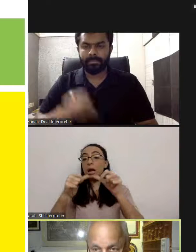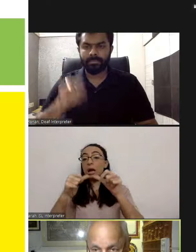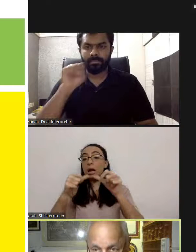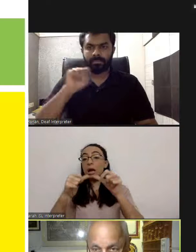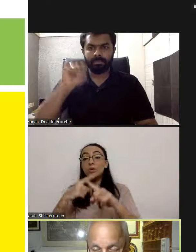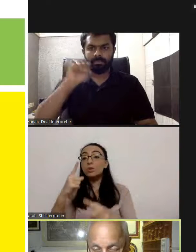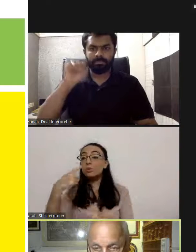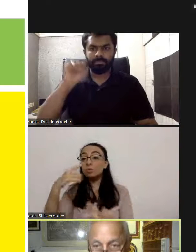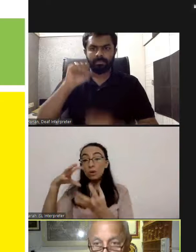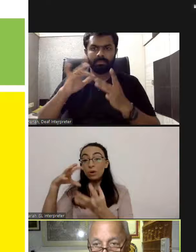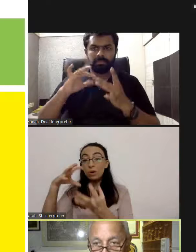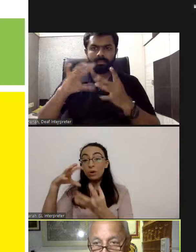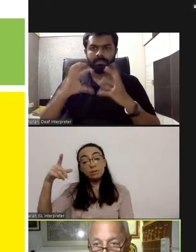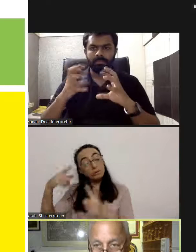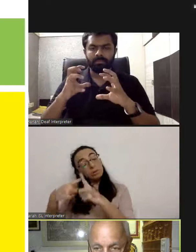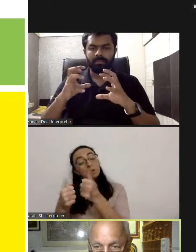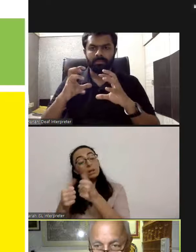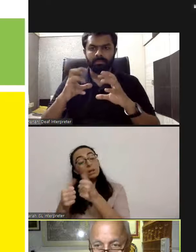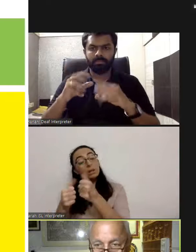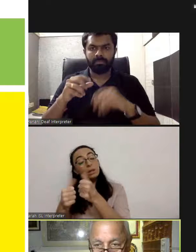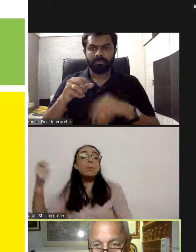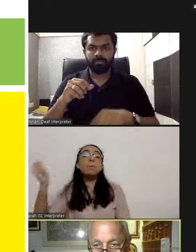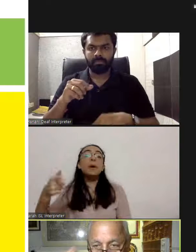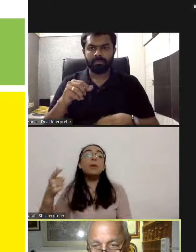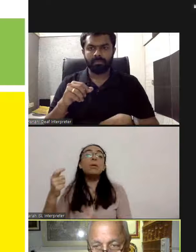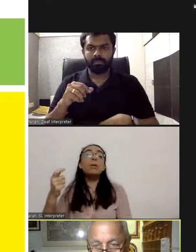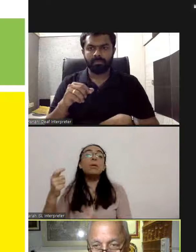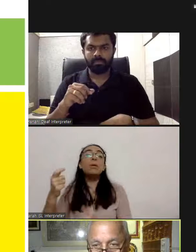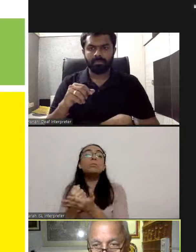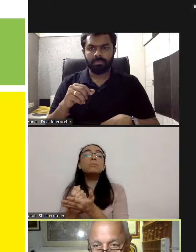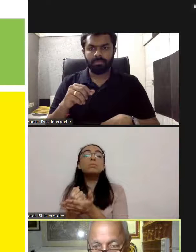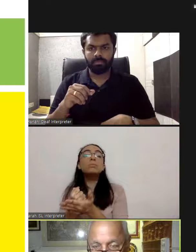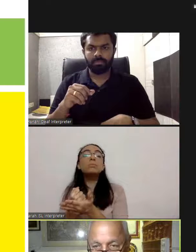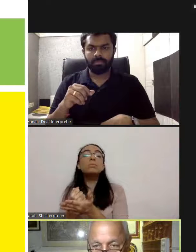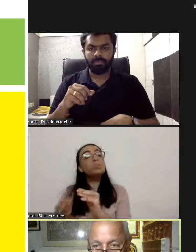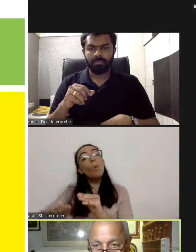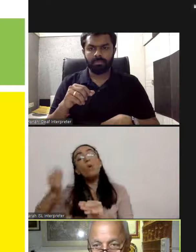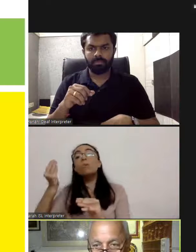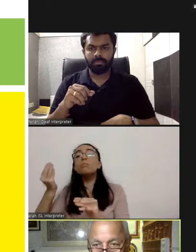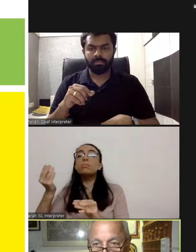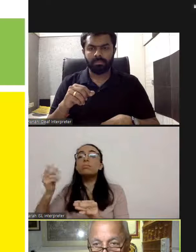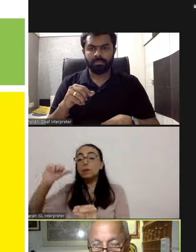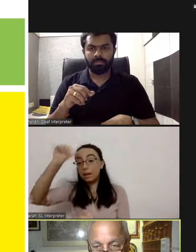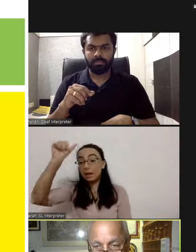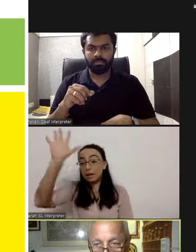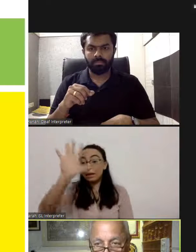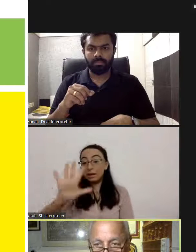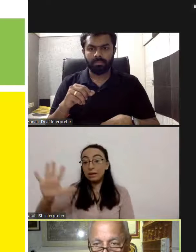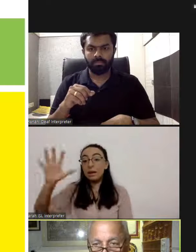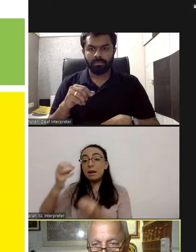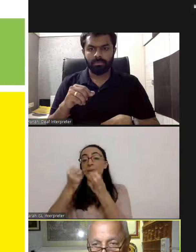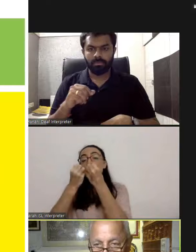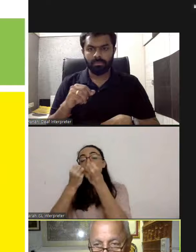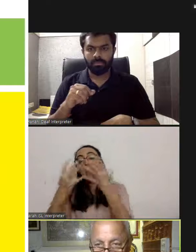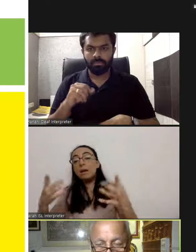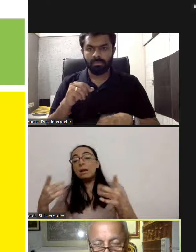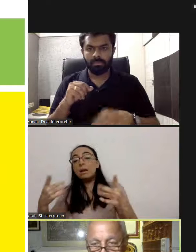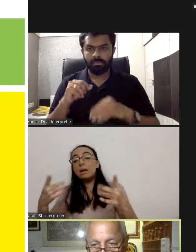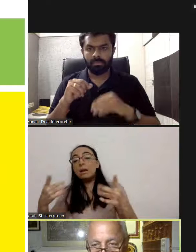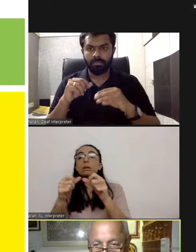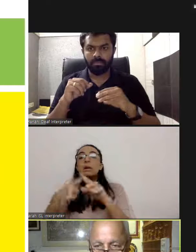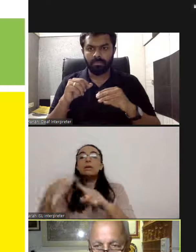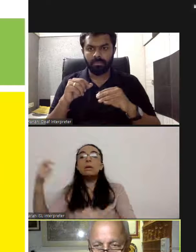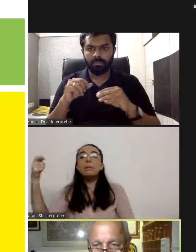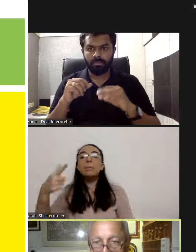pay. I still think that there is a large number of people of India who are not, if you look at the number of people who